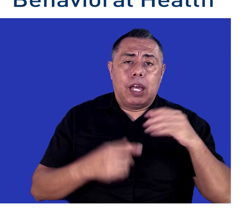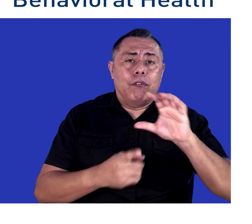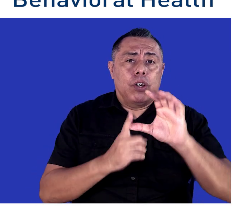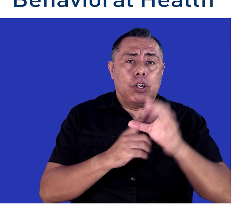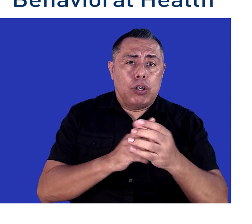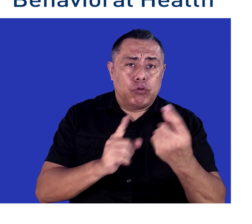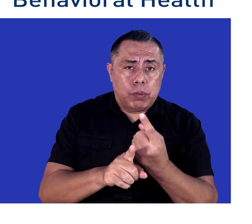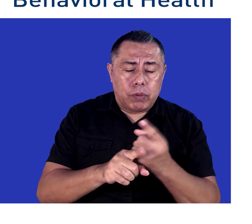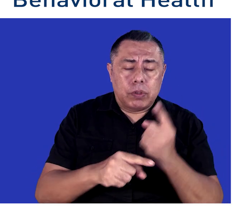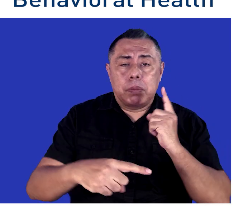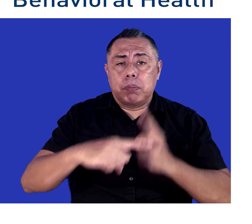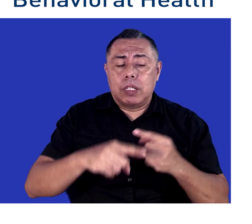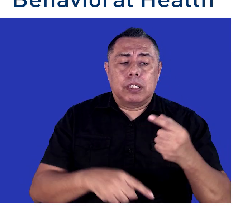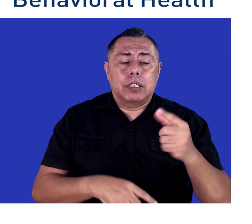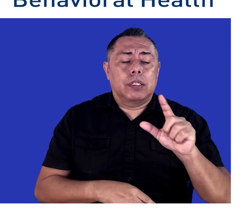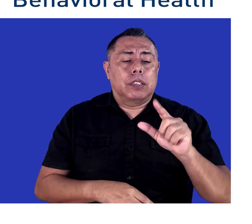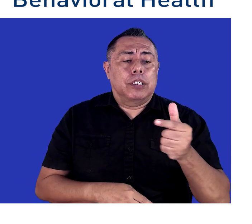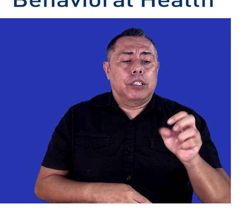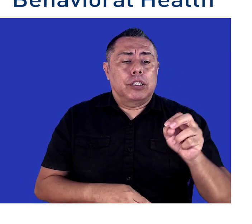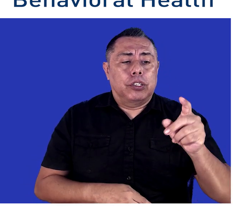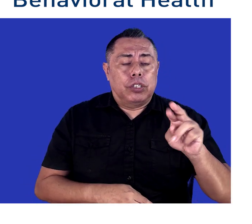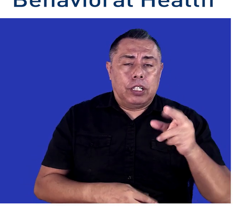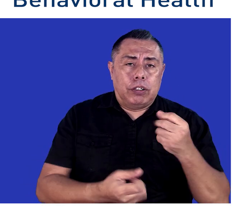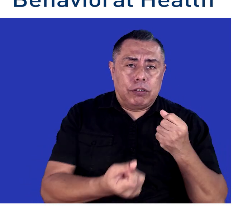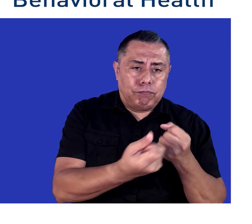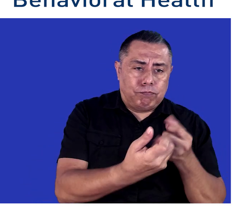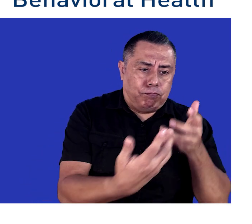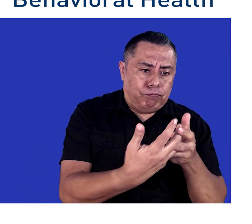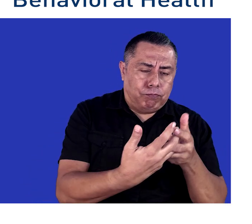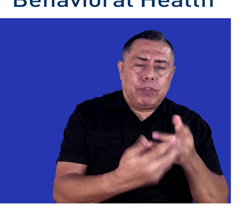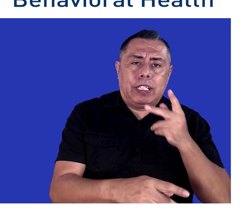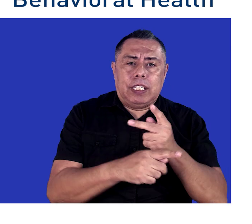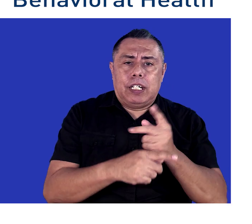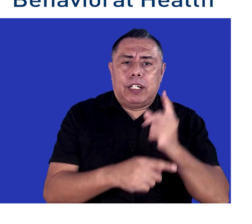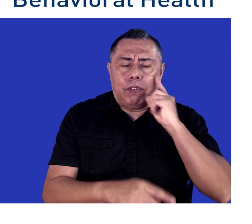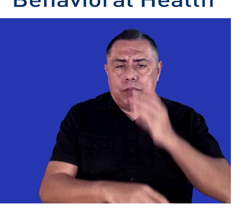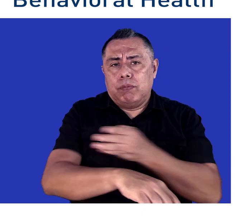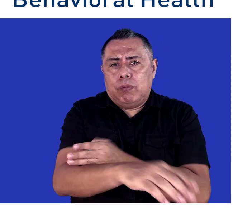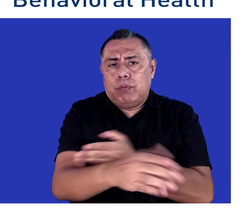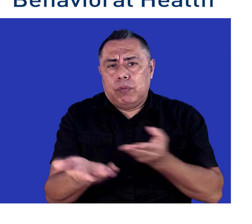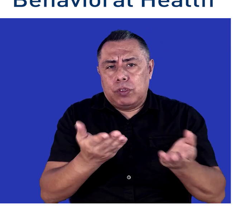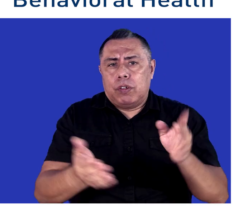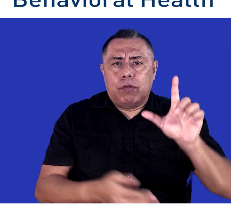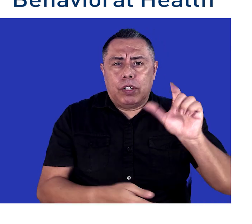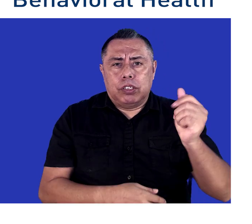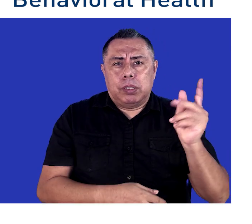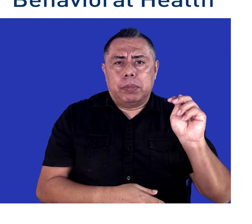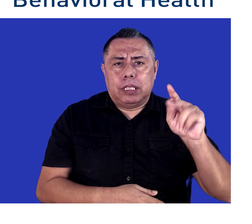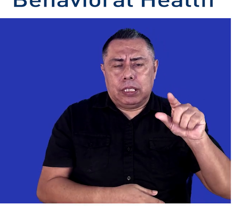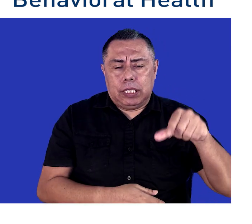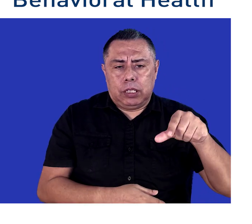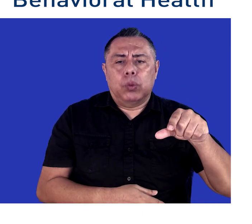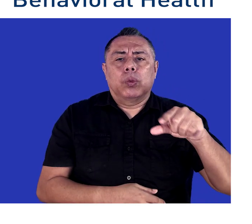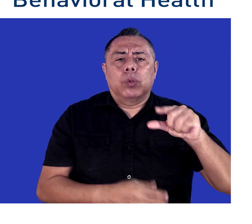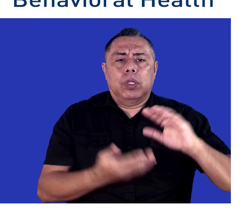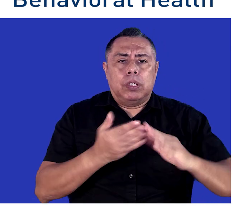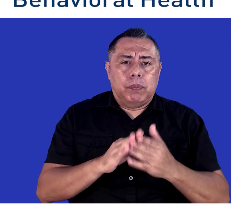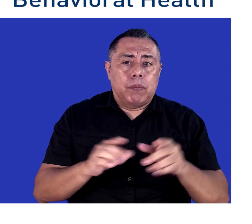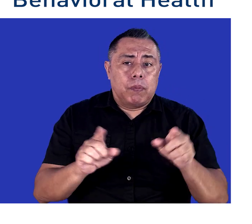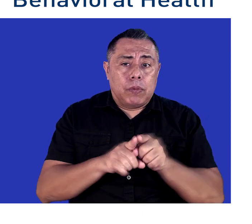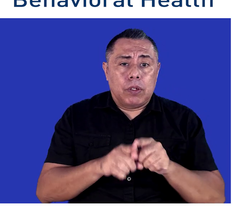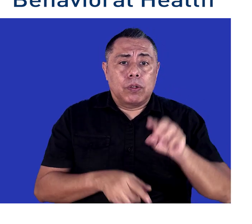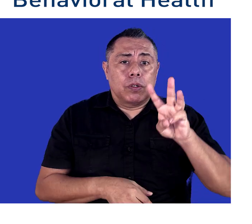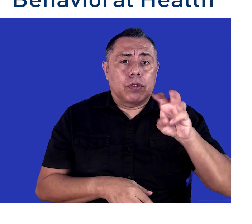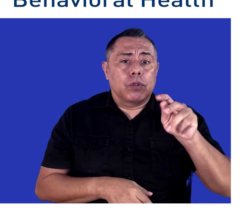training, and gender-affirming care to better serve our LGBTQ community. In addition, the Lehman Center WET's teaching